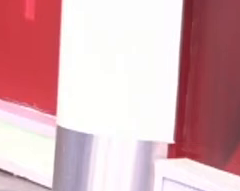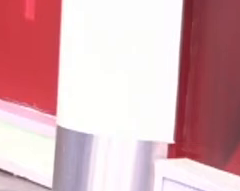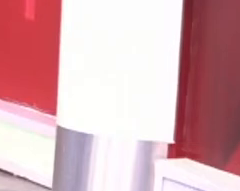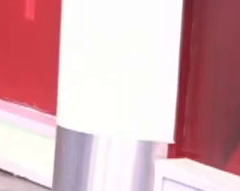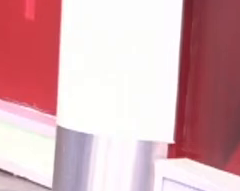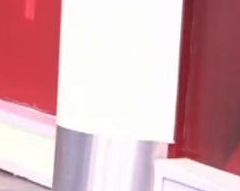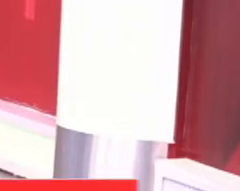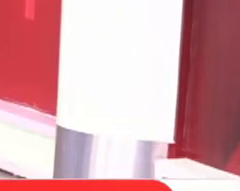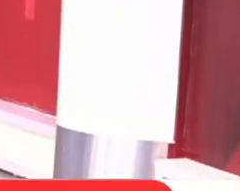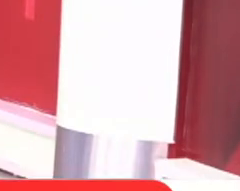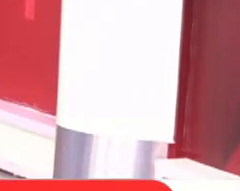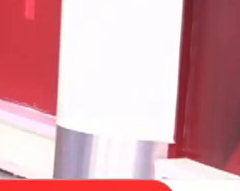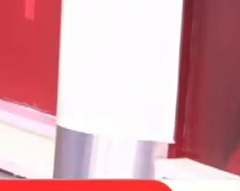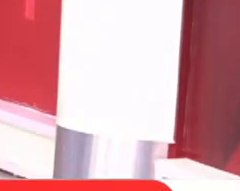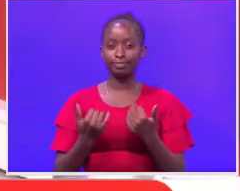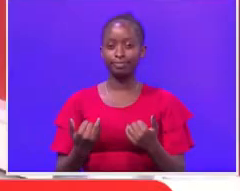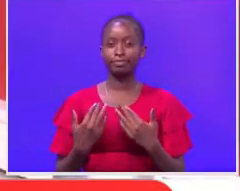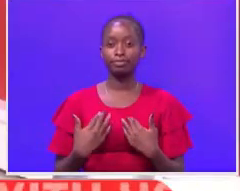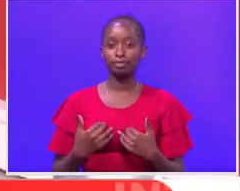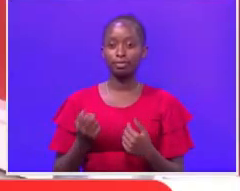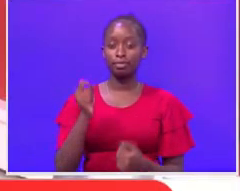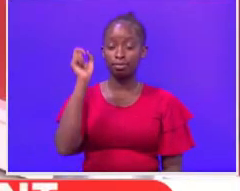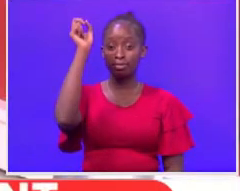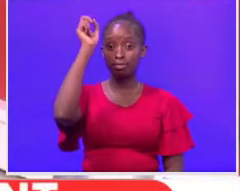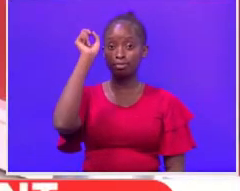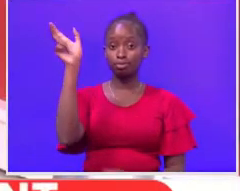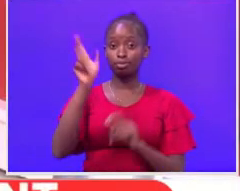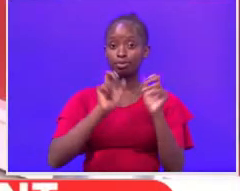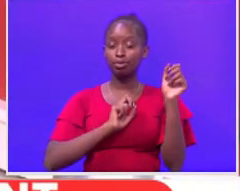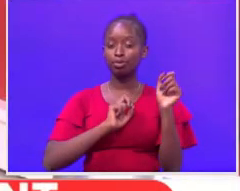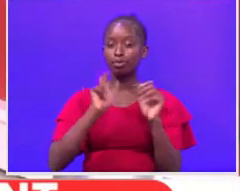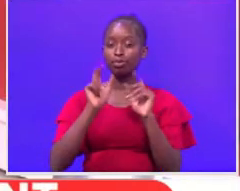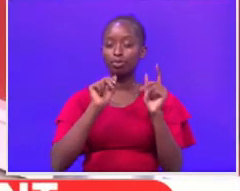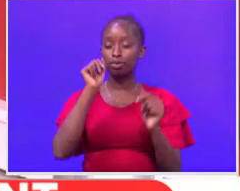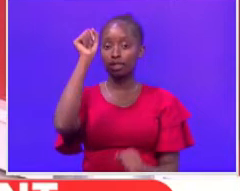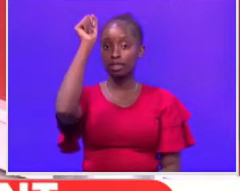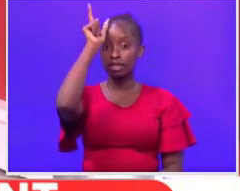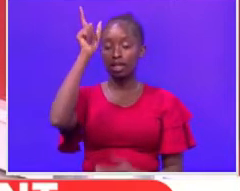Let's get sporty now, and Harambe Stars earlier today held their third